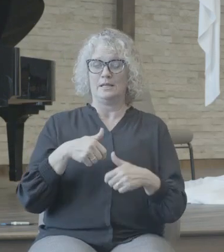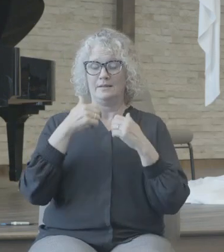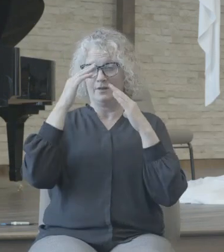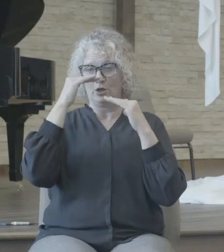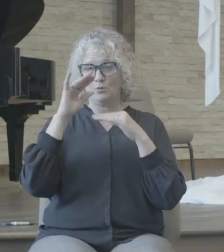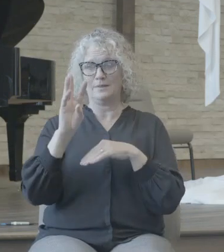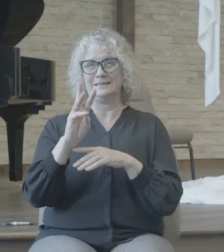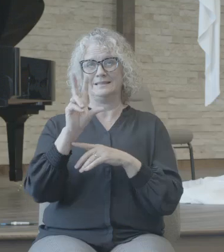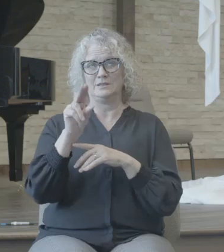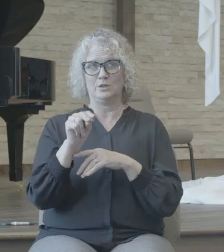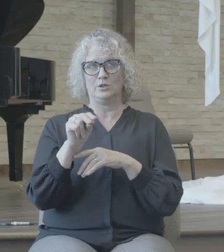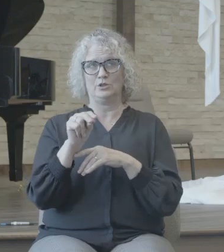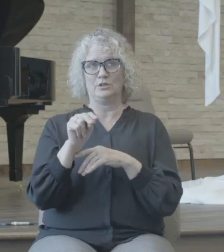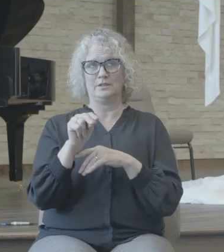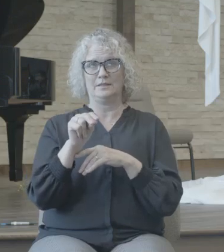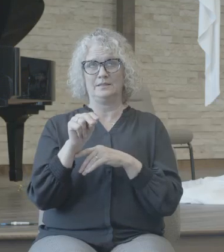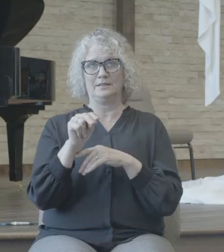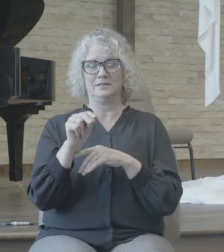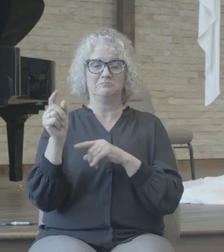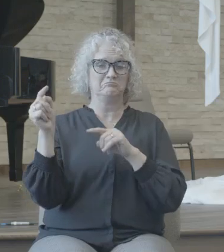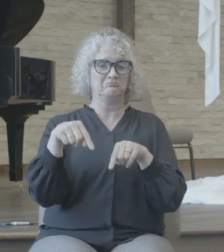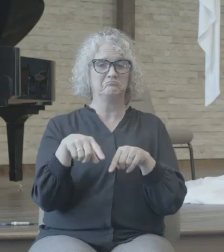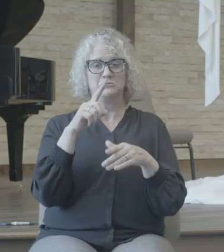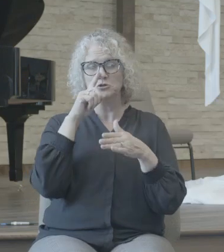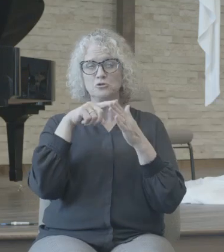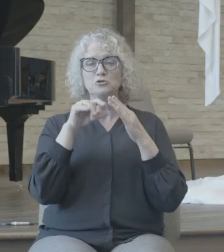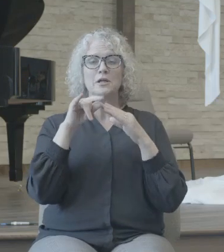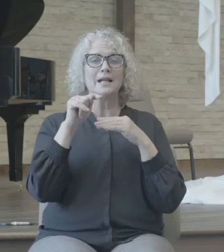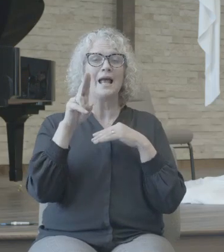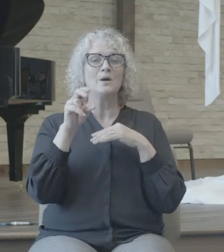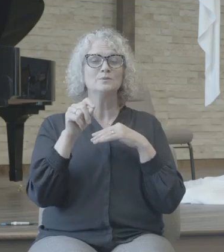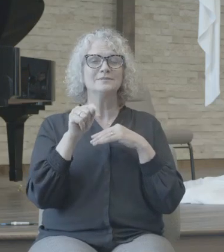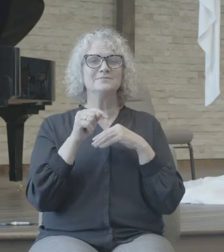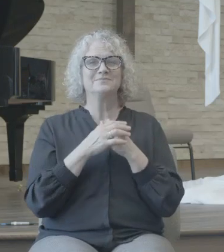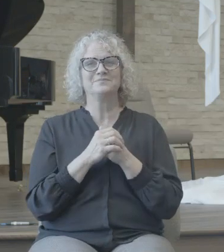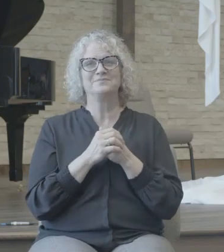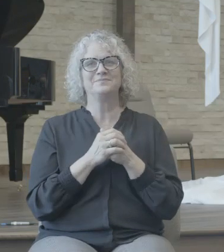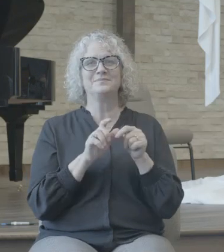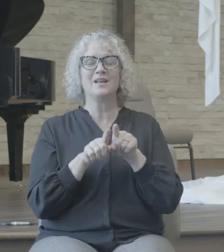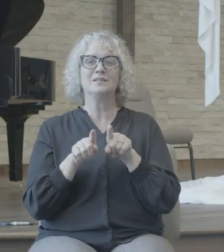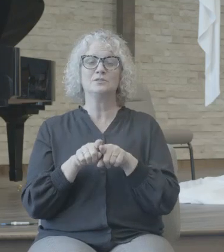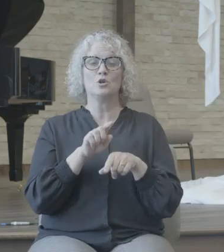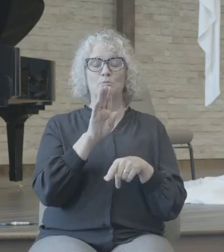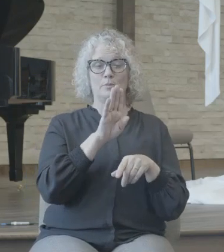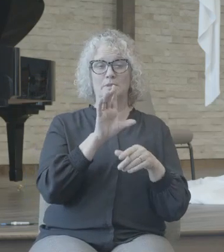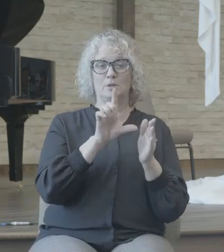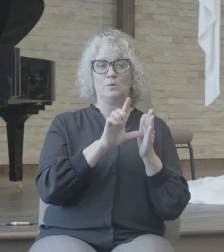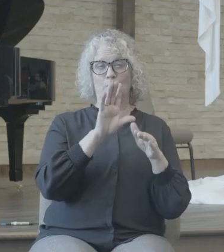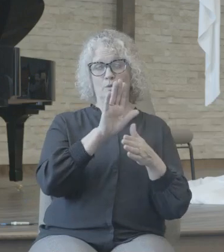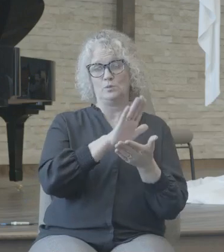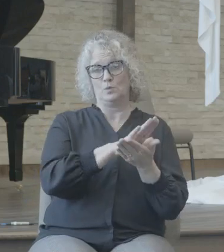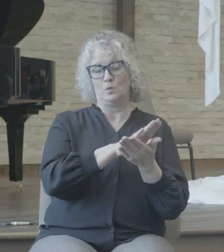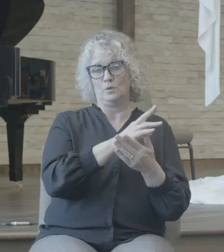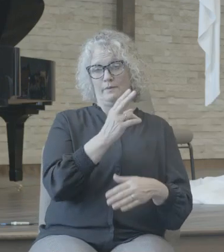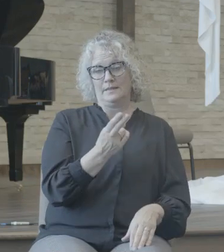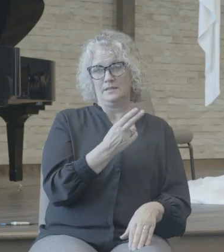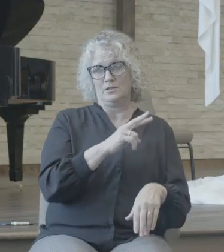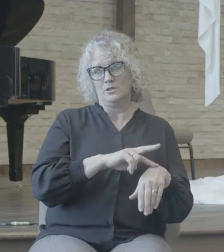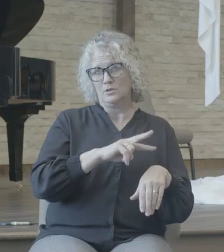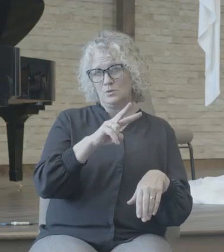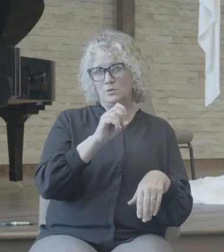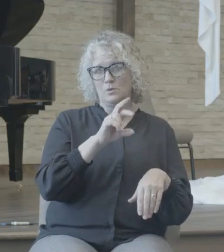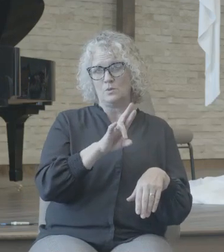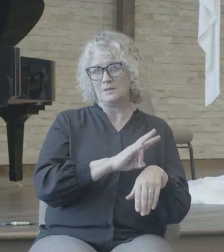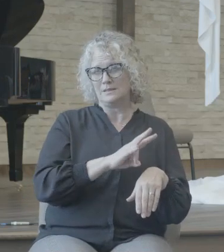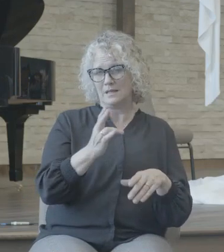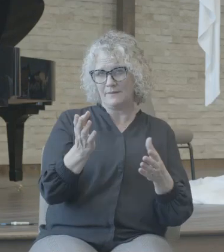6:30. Come and check it out. Also, come to Bloomington Lutheran School this Thursday at either 2 or